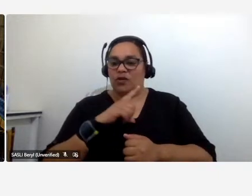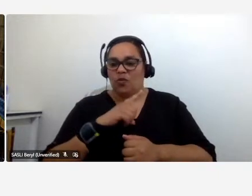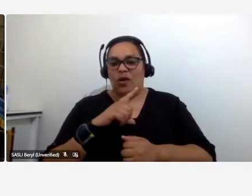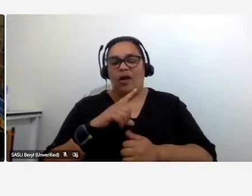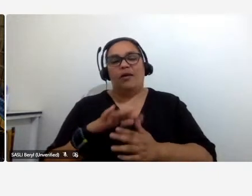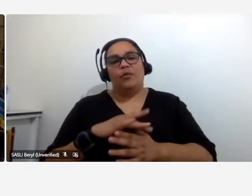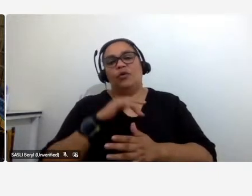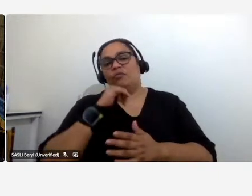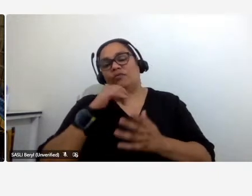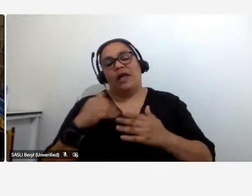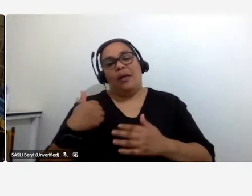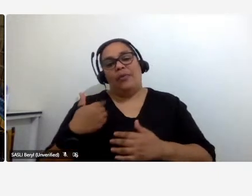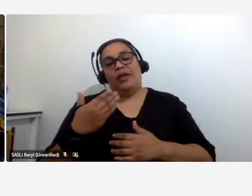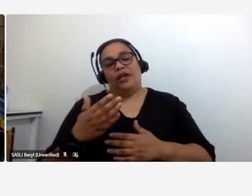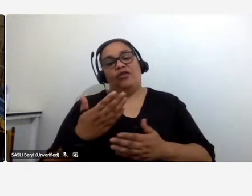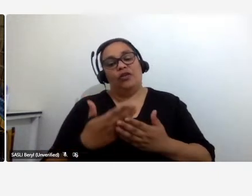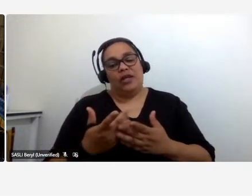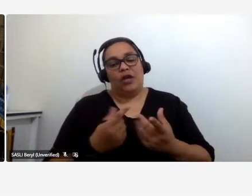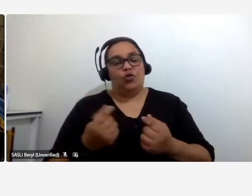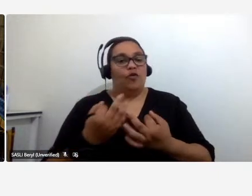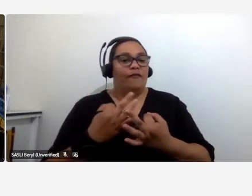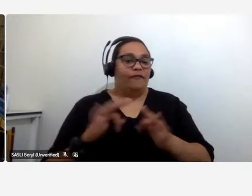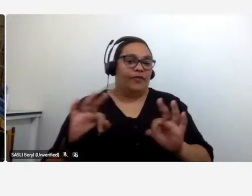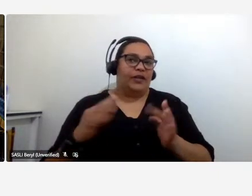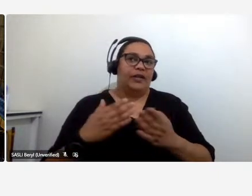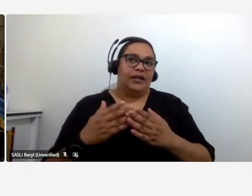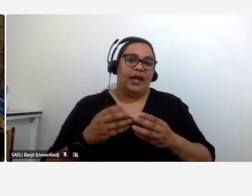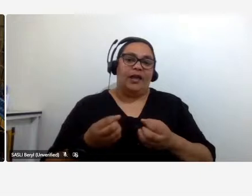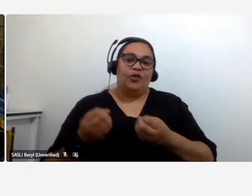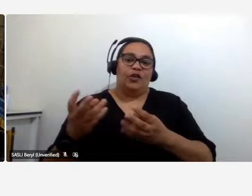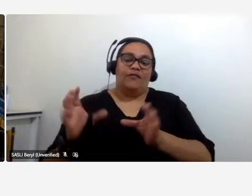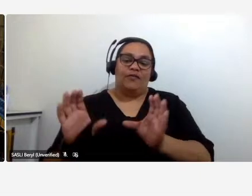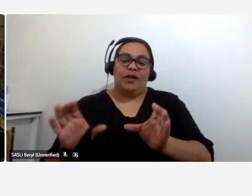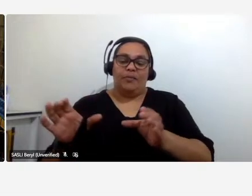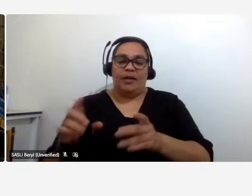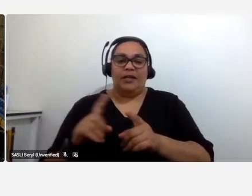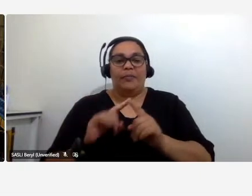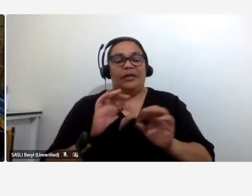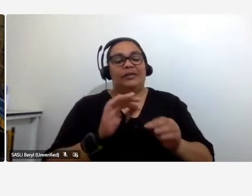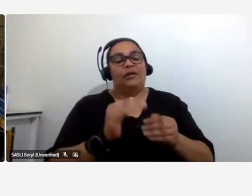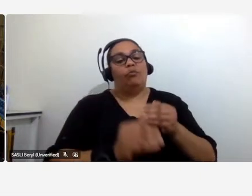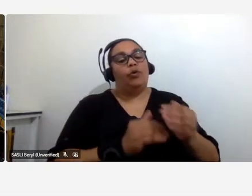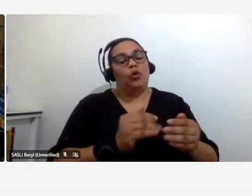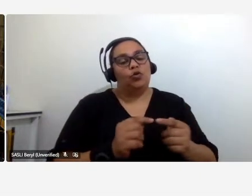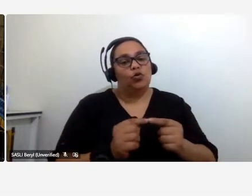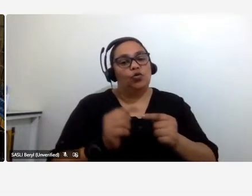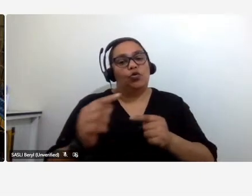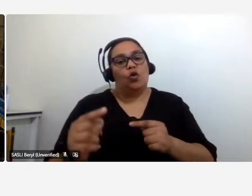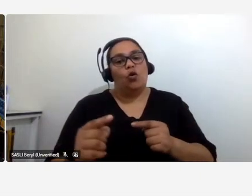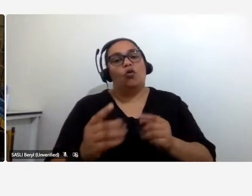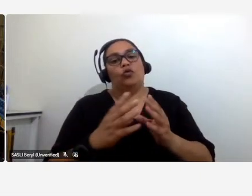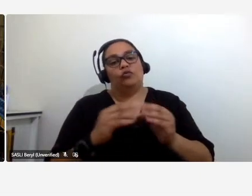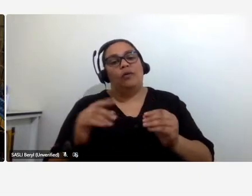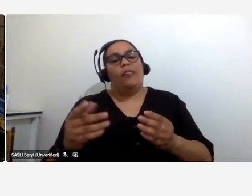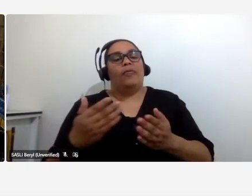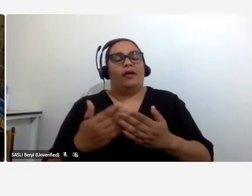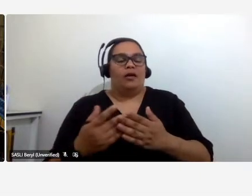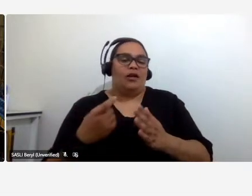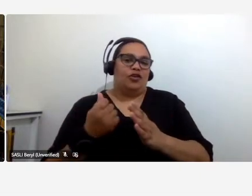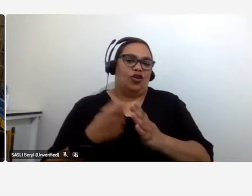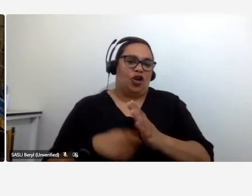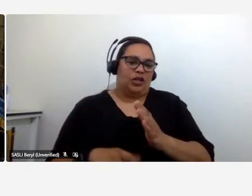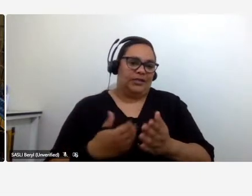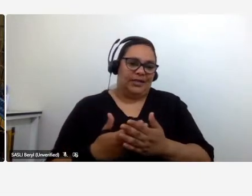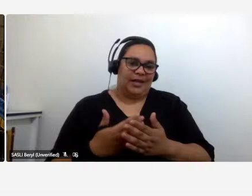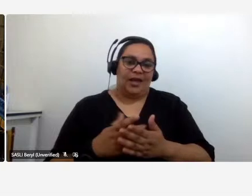that although an application can be made free of charge to the committee, the process to get to a completed application can be quite costly